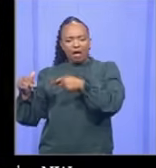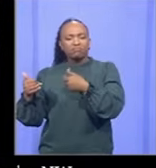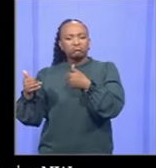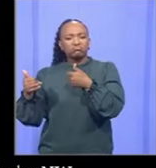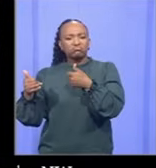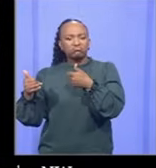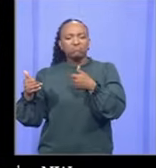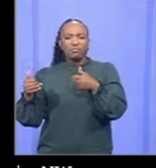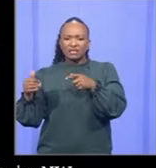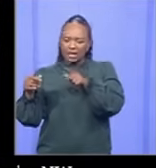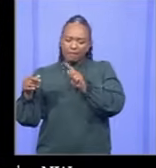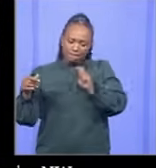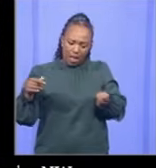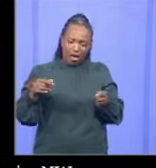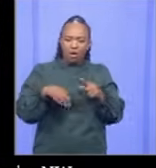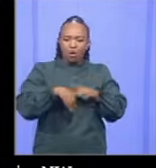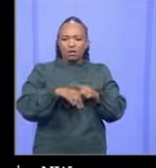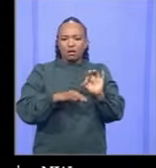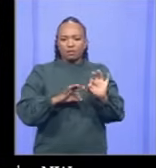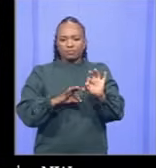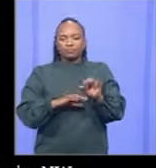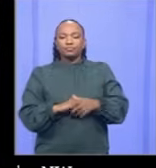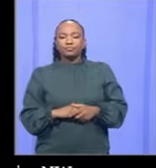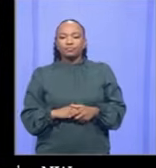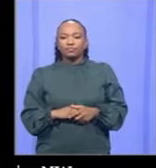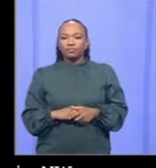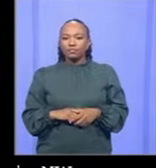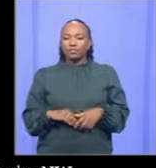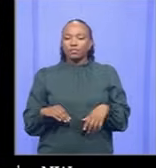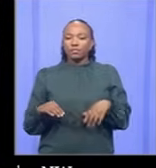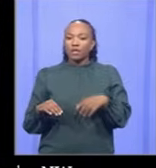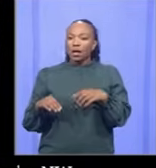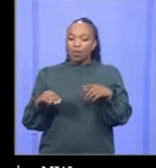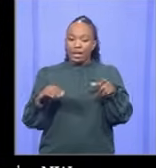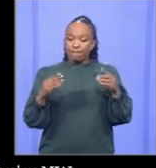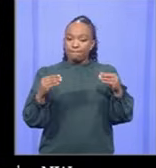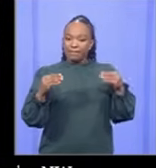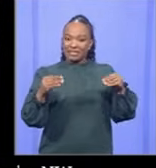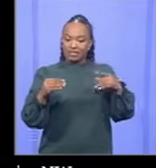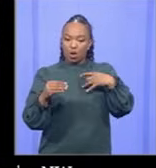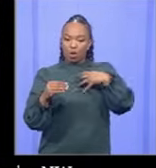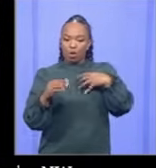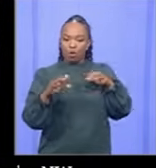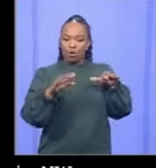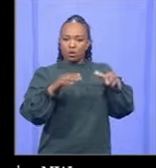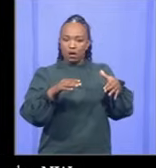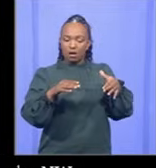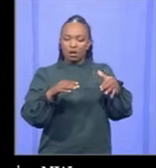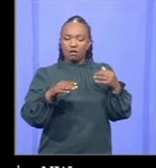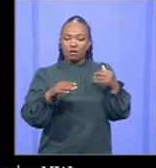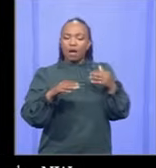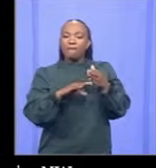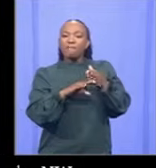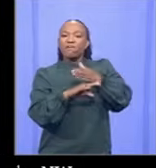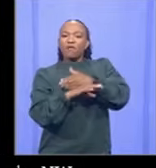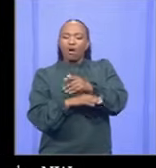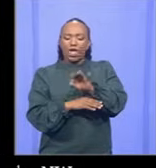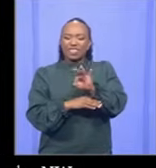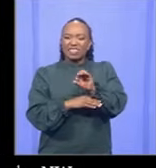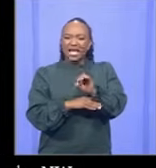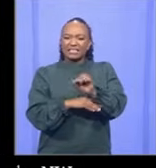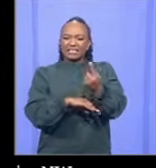lefapha le ntse le tsweletse pele go ka duela mmakgwebo yo o tsamaisang kontraka eno pele malatsi a le 30 a feta morago ga go